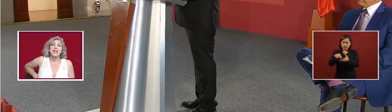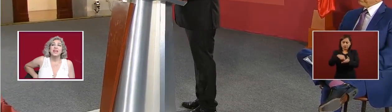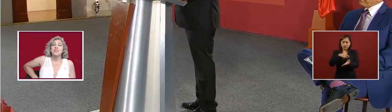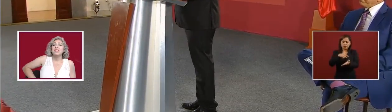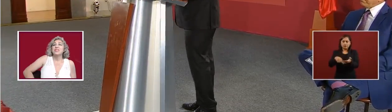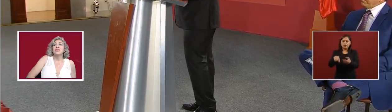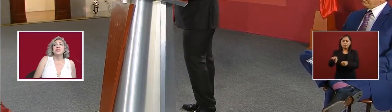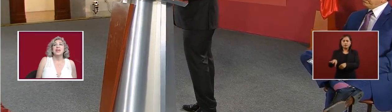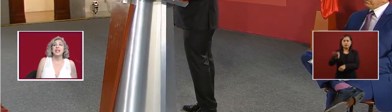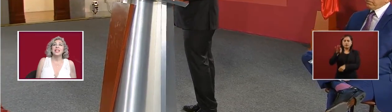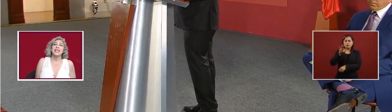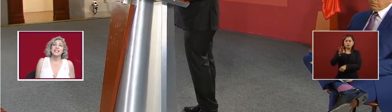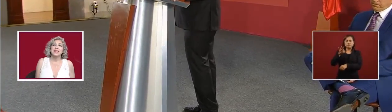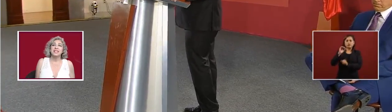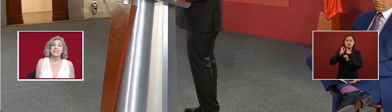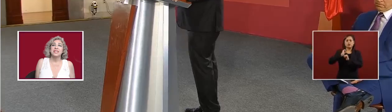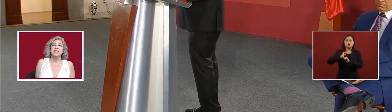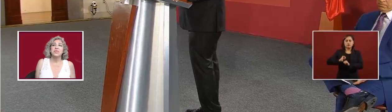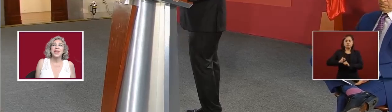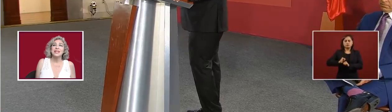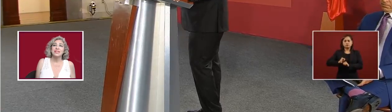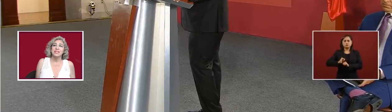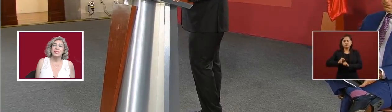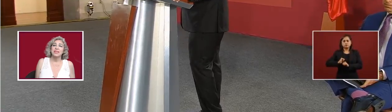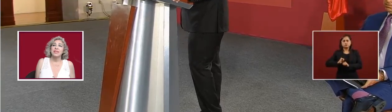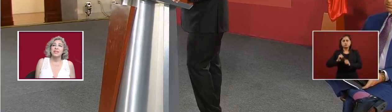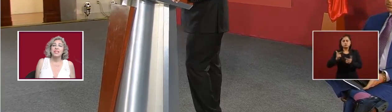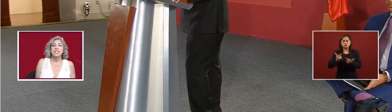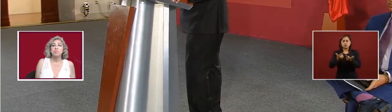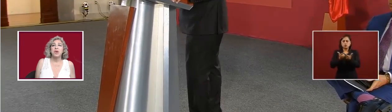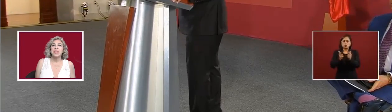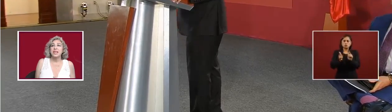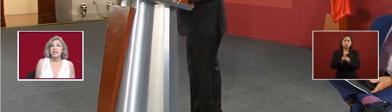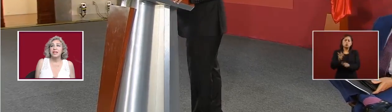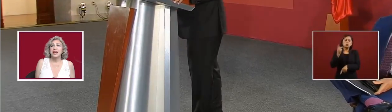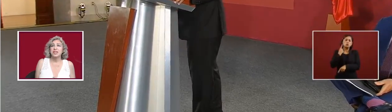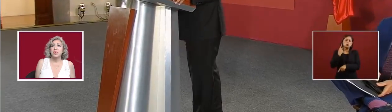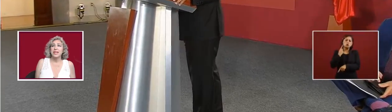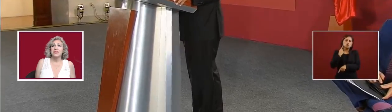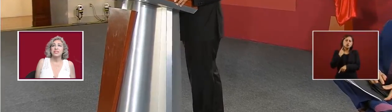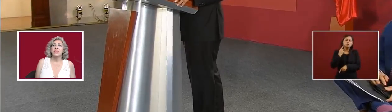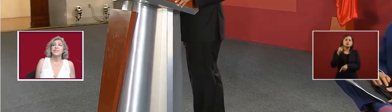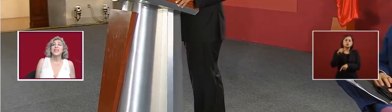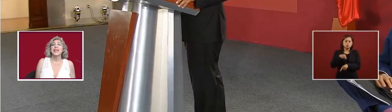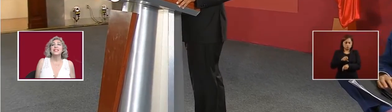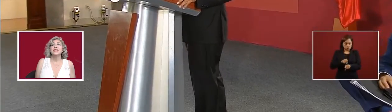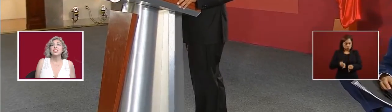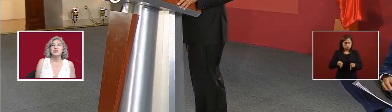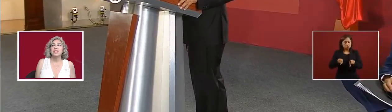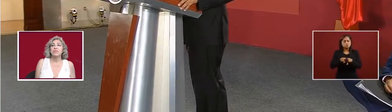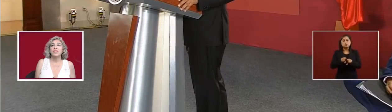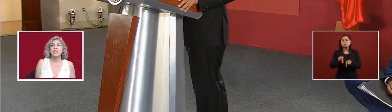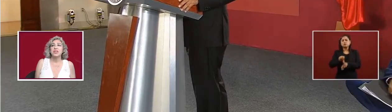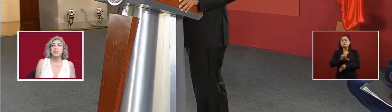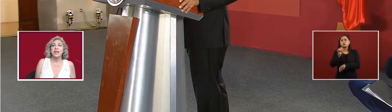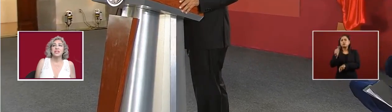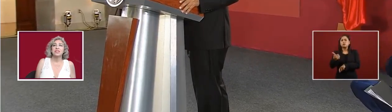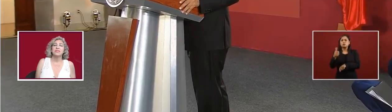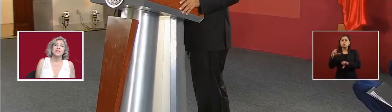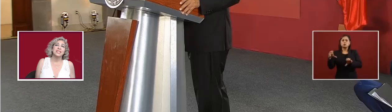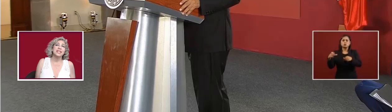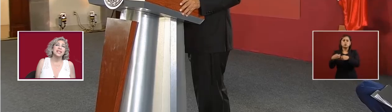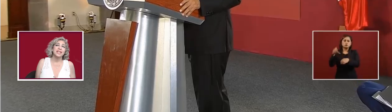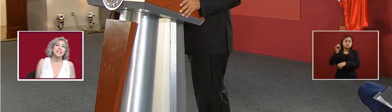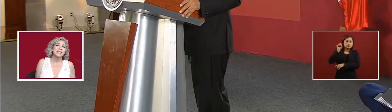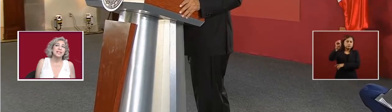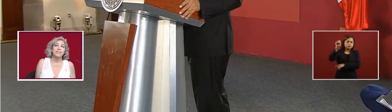in order to elect the directors these party directors and this also for the directors